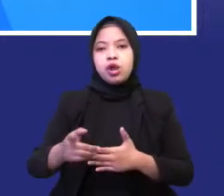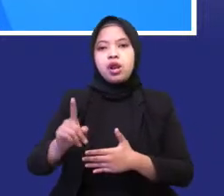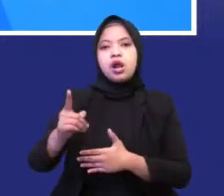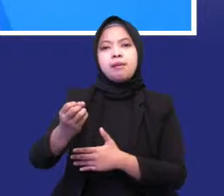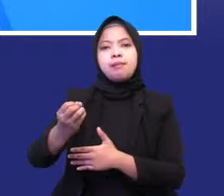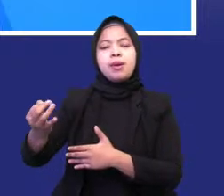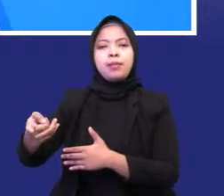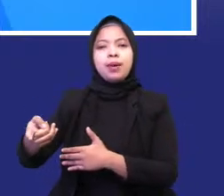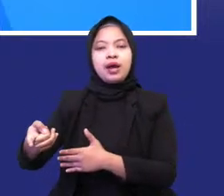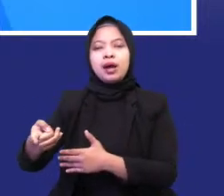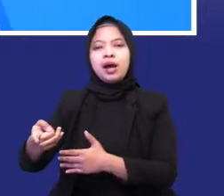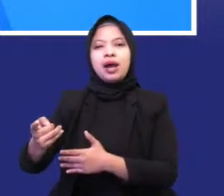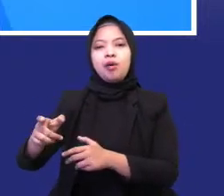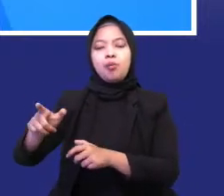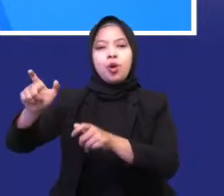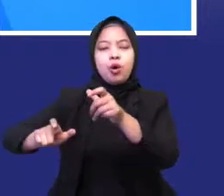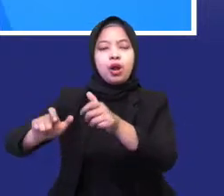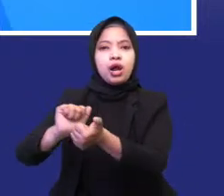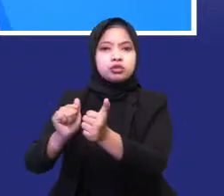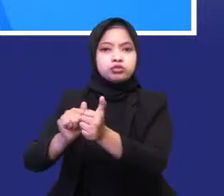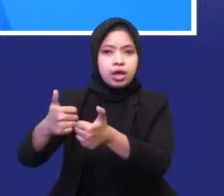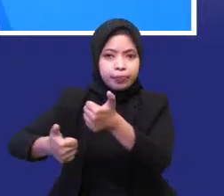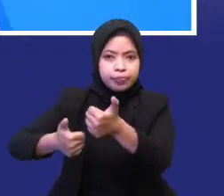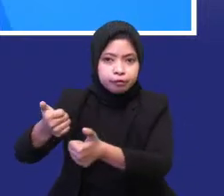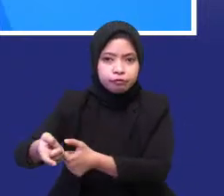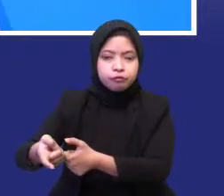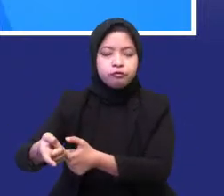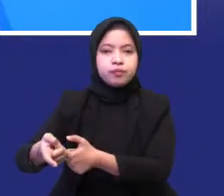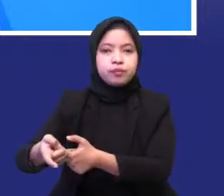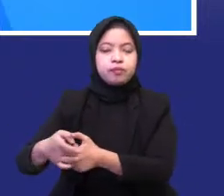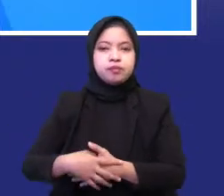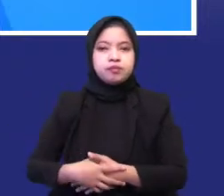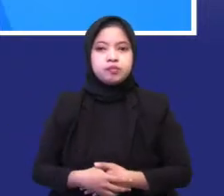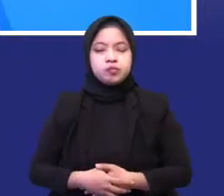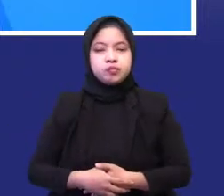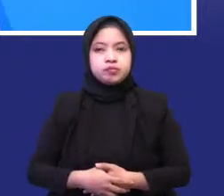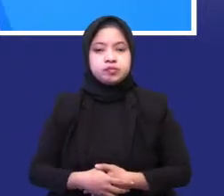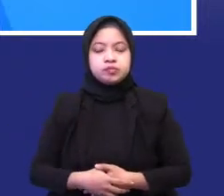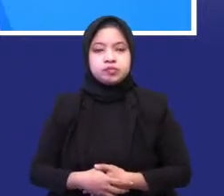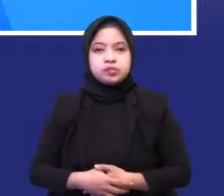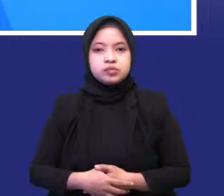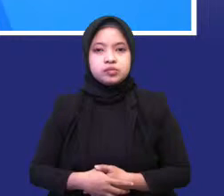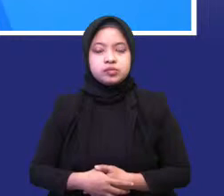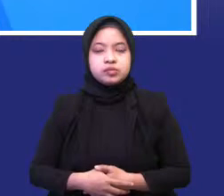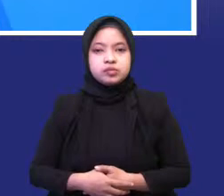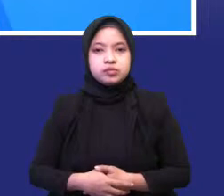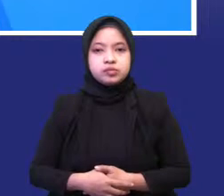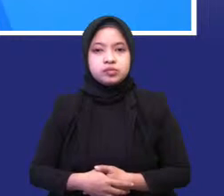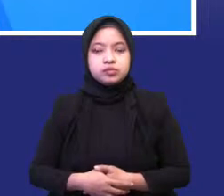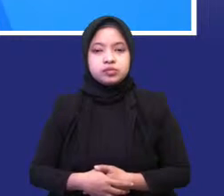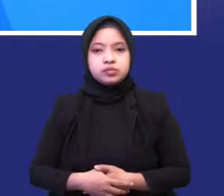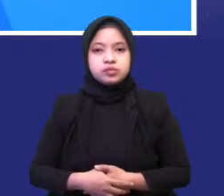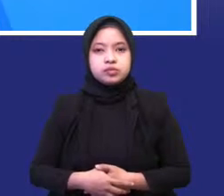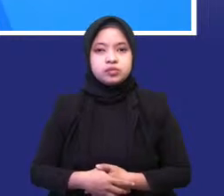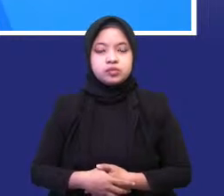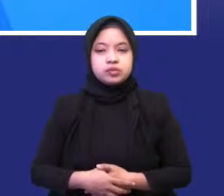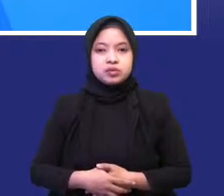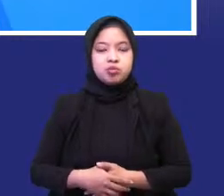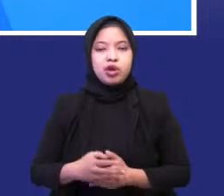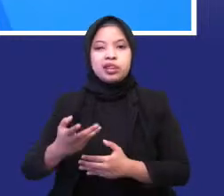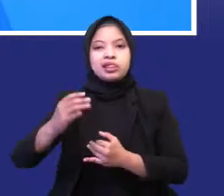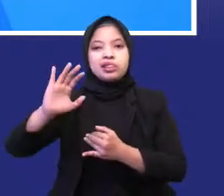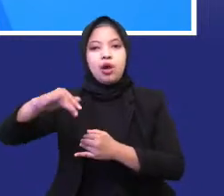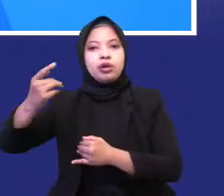number of people who will be on the move, and we haven't really had that at the same extent for the last few years.